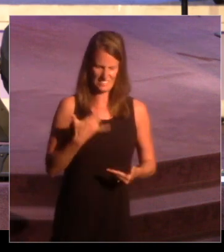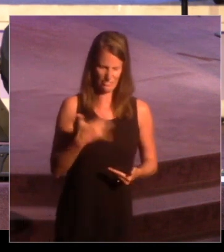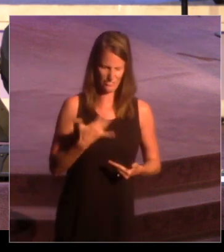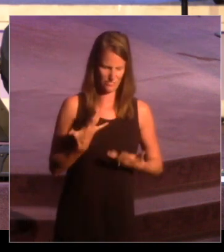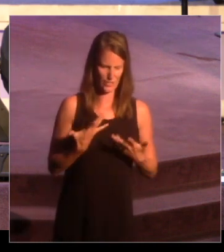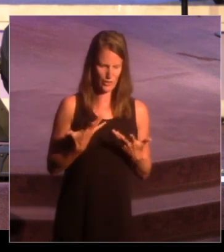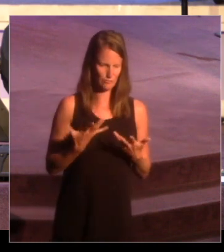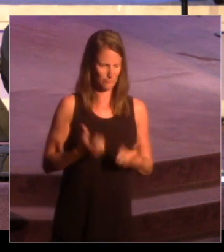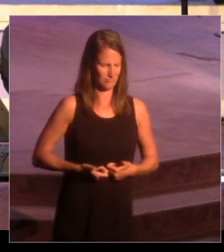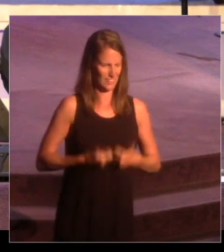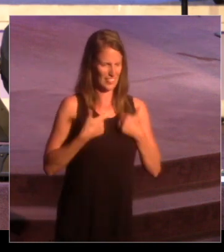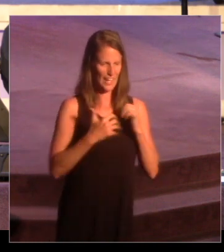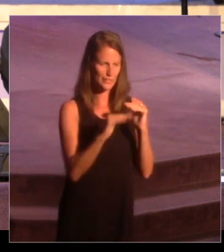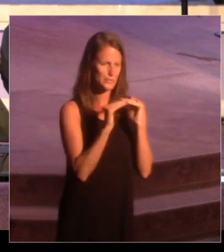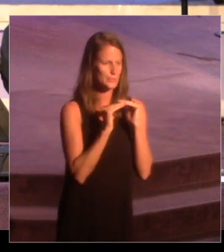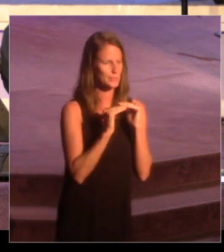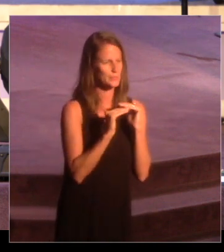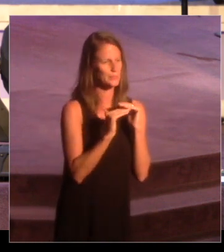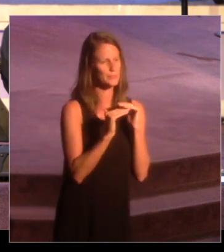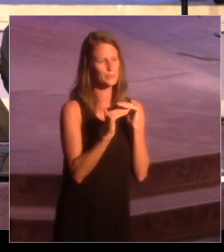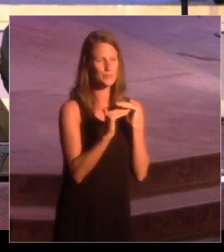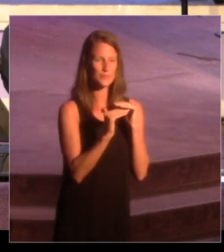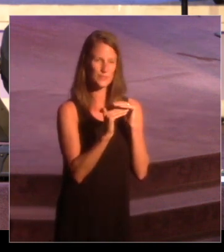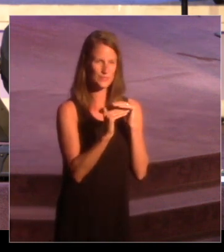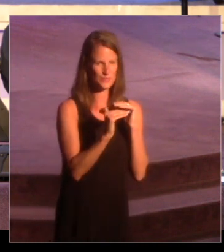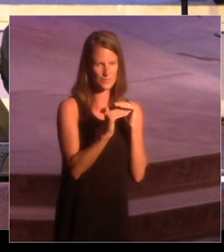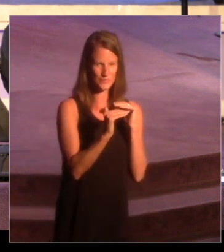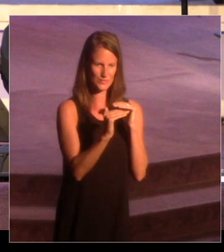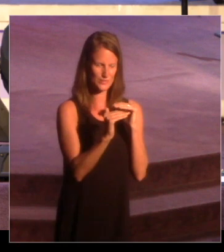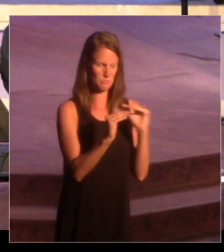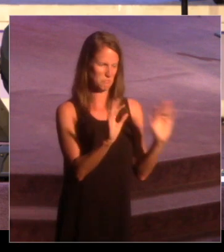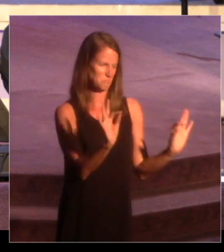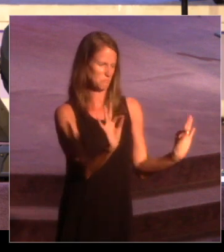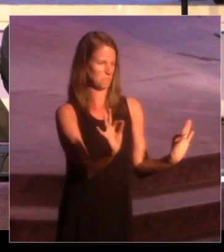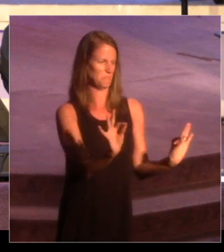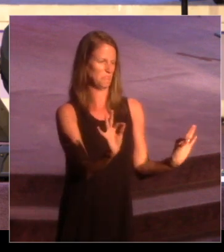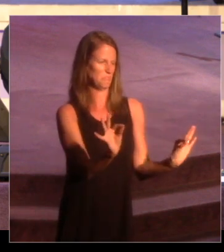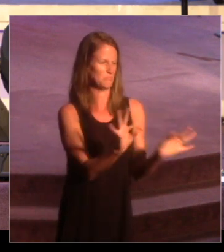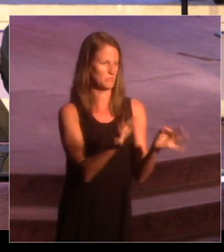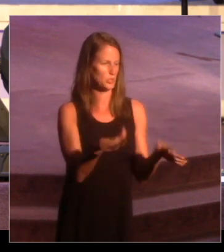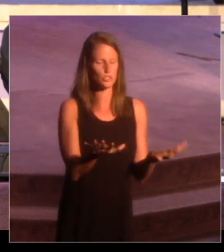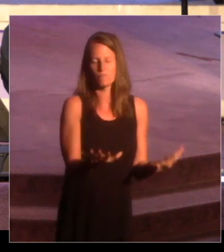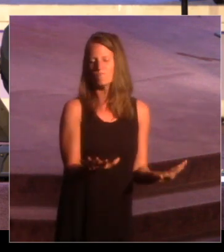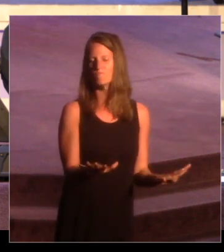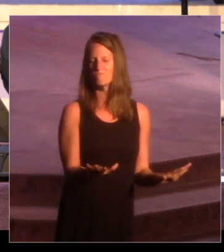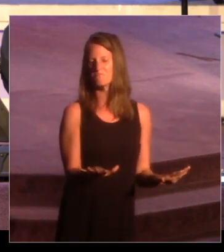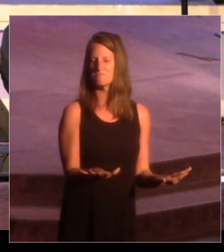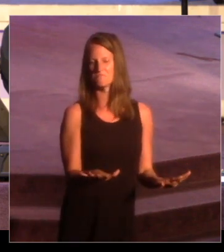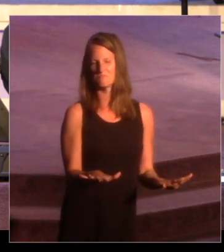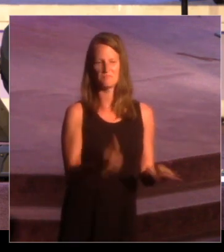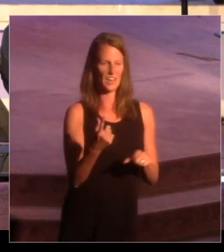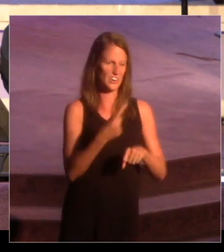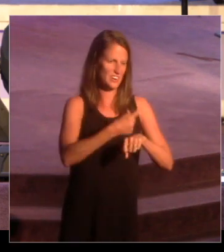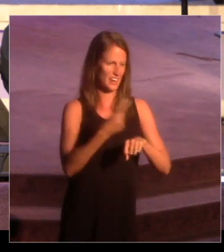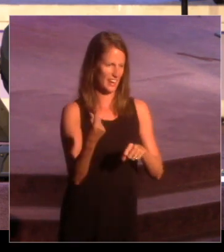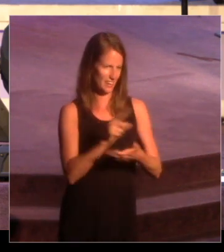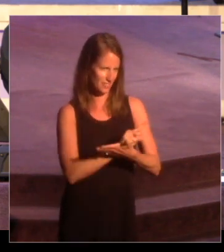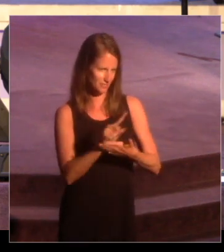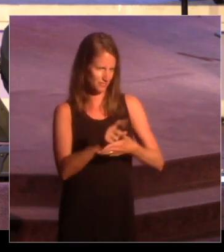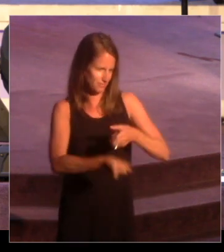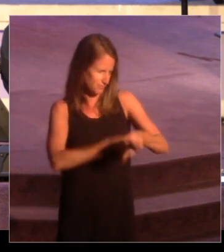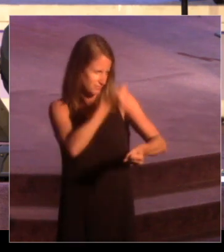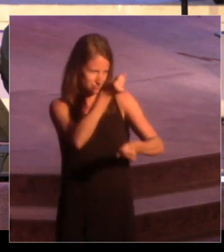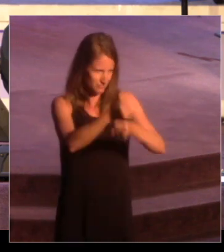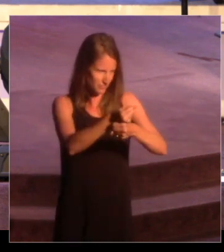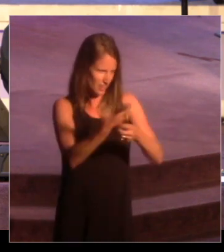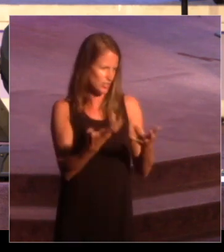to coast through life, to think the stakes aren't that high. We just settle into our days and our weeks and our year. We